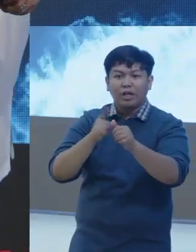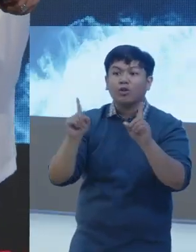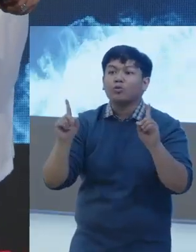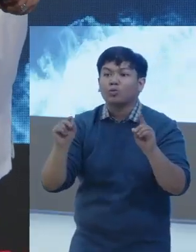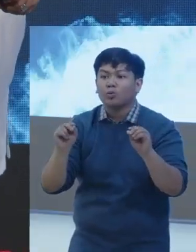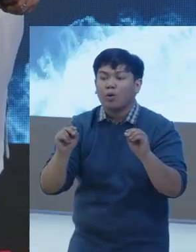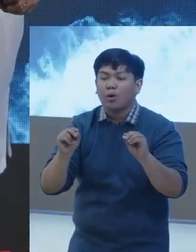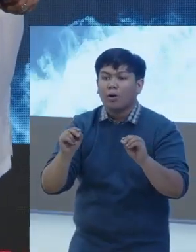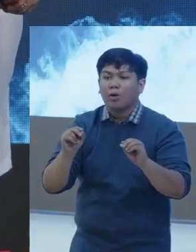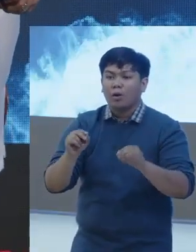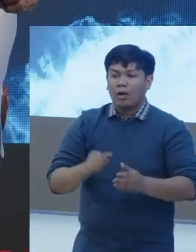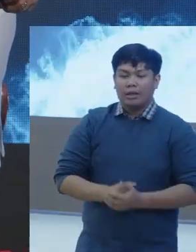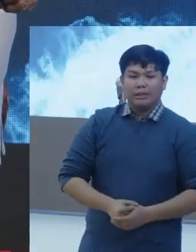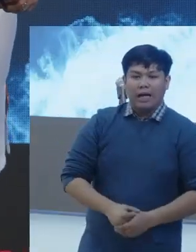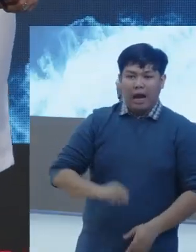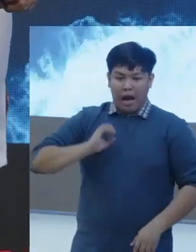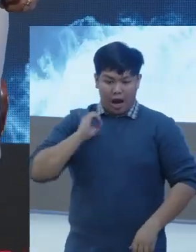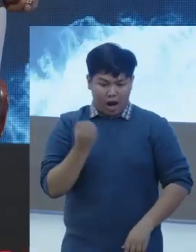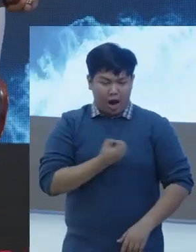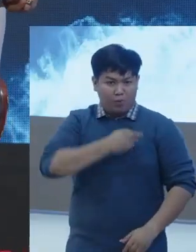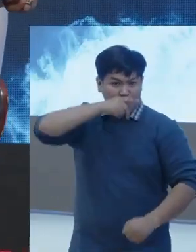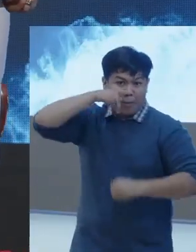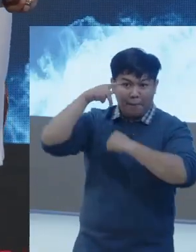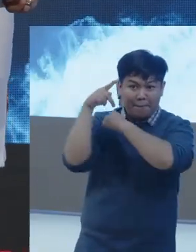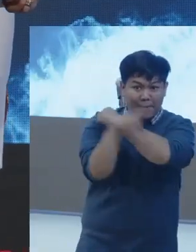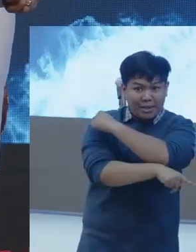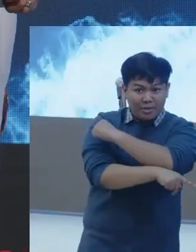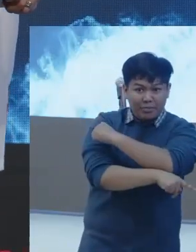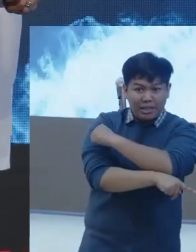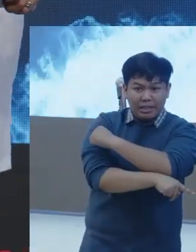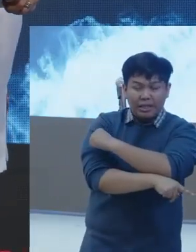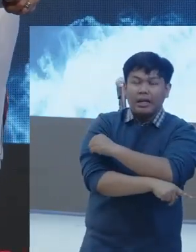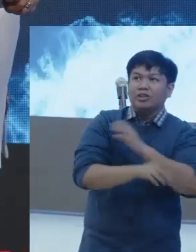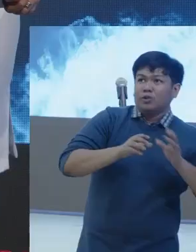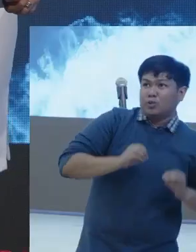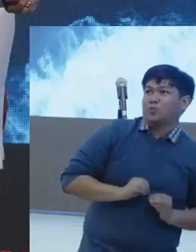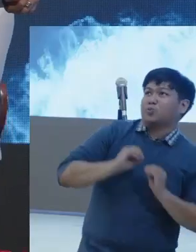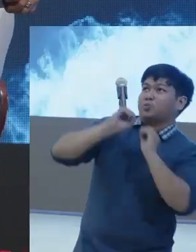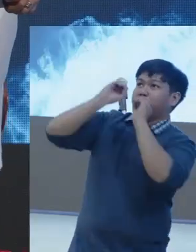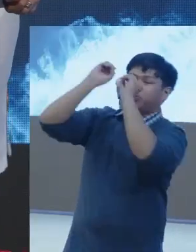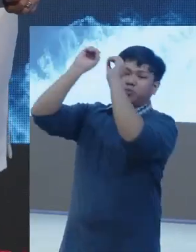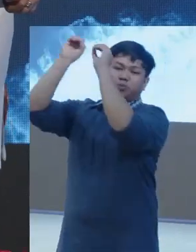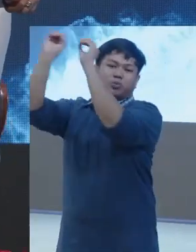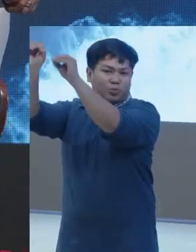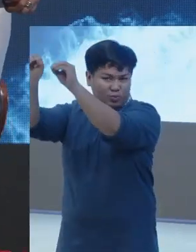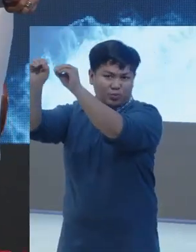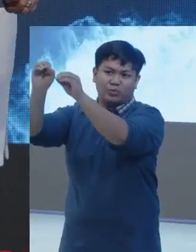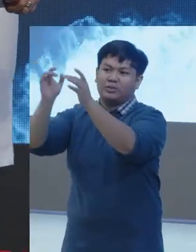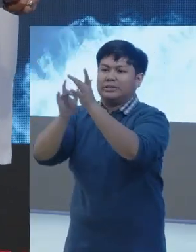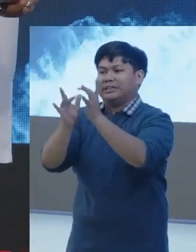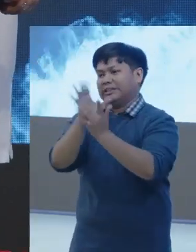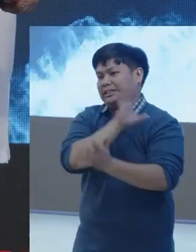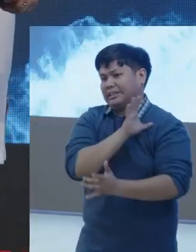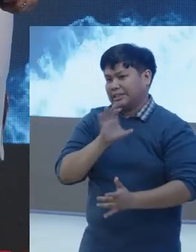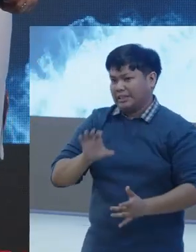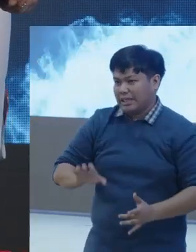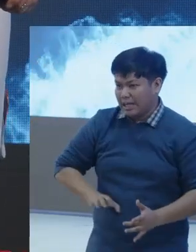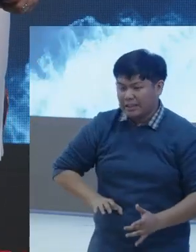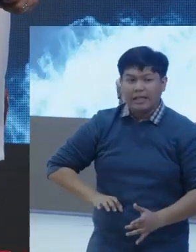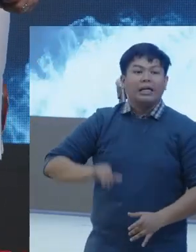the evil by taking our judgment on Himself. Jesus bore our judgment.